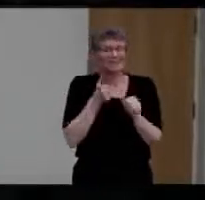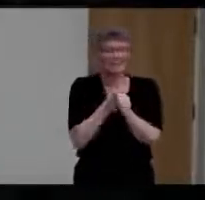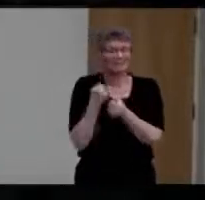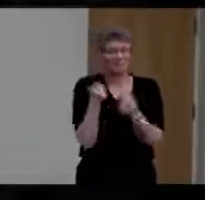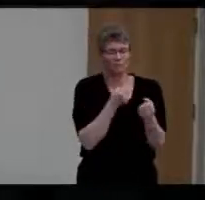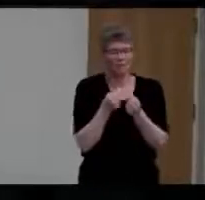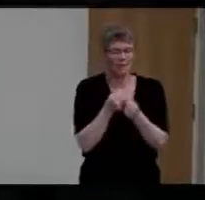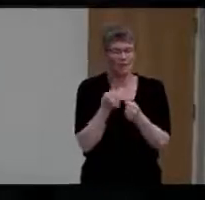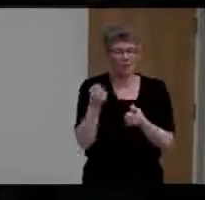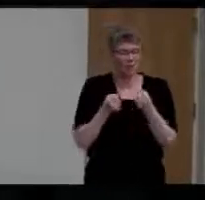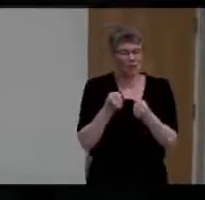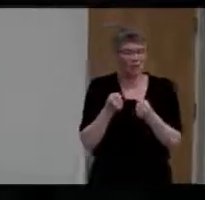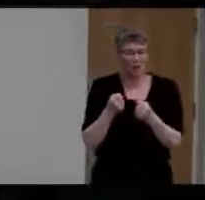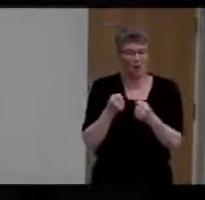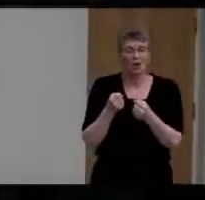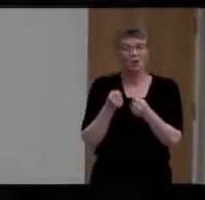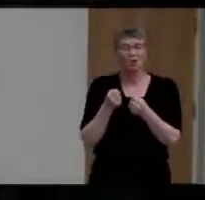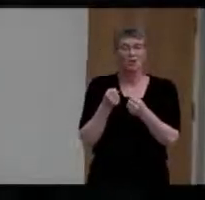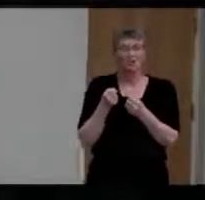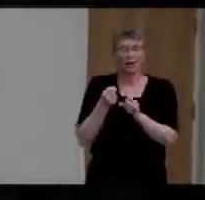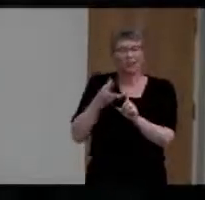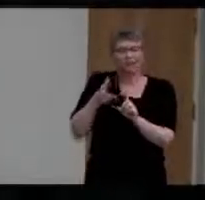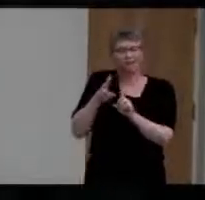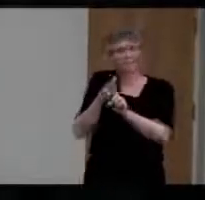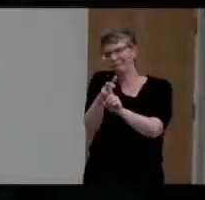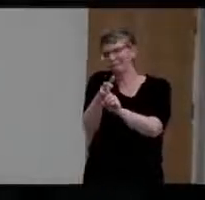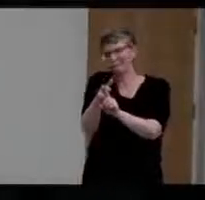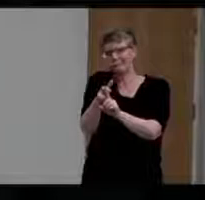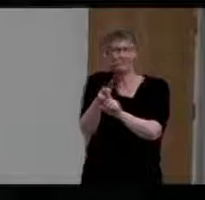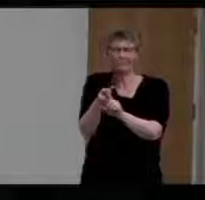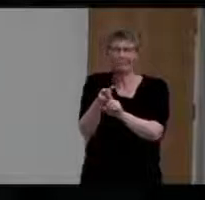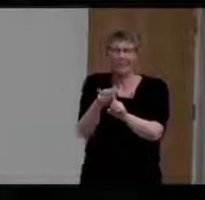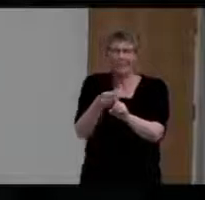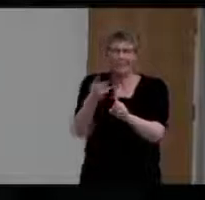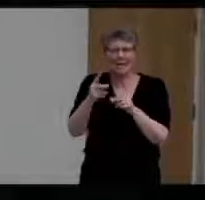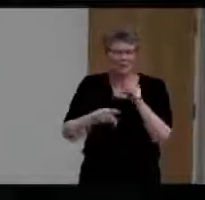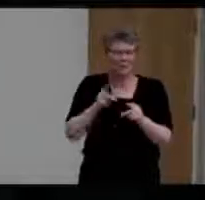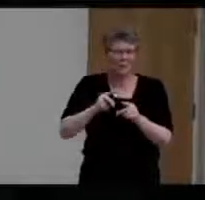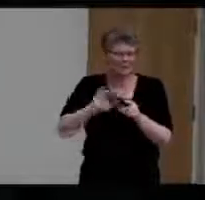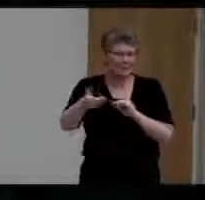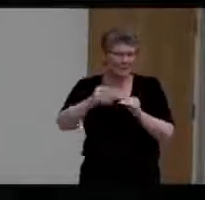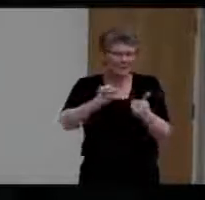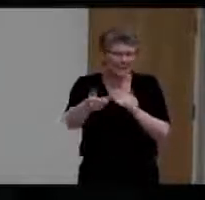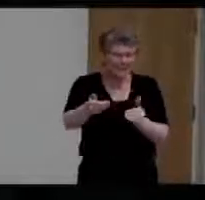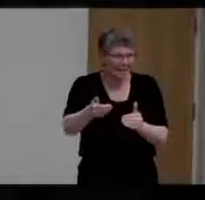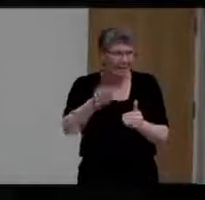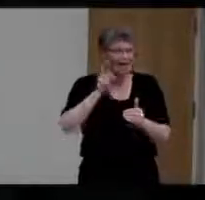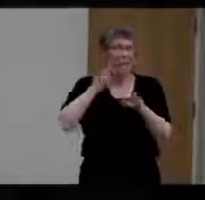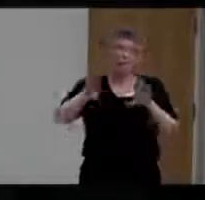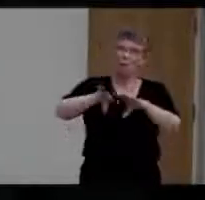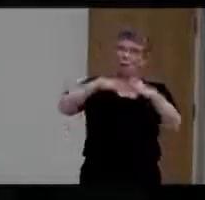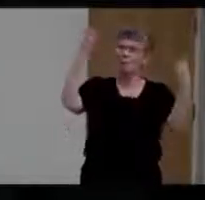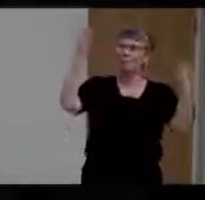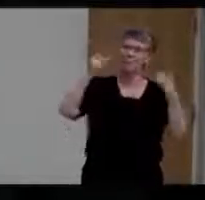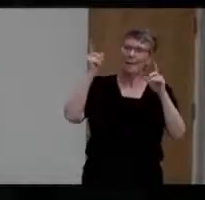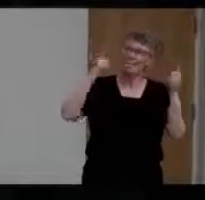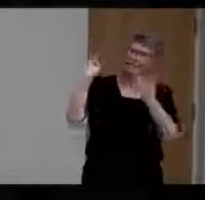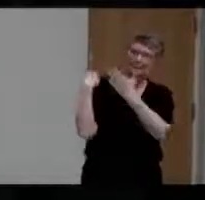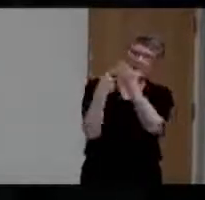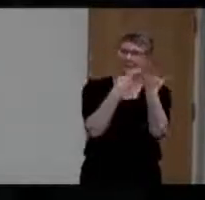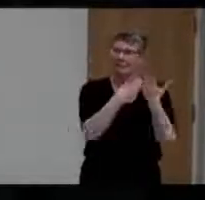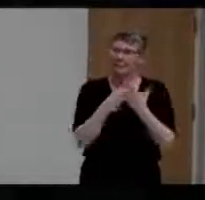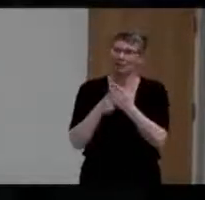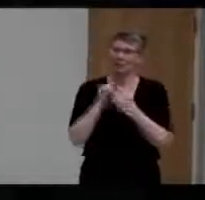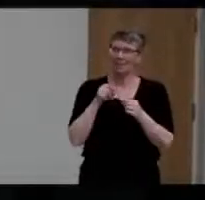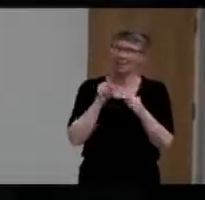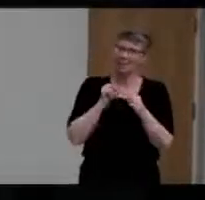and it'll, it'll have a horrible impact, and it will drive this public debate around autonomous vehicles because of that human element and that human